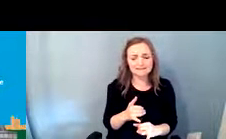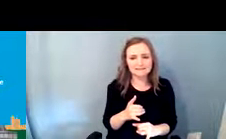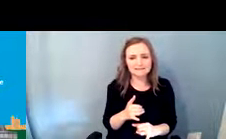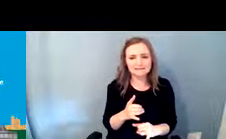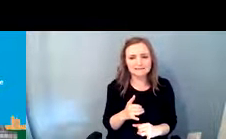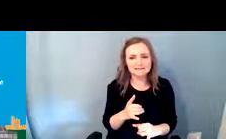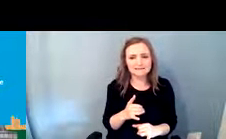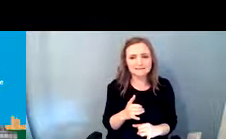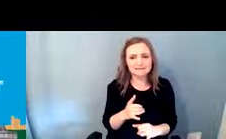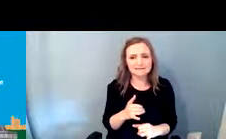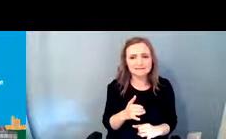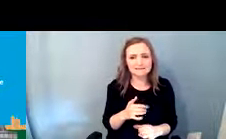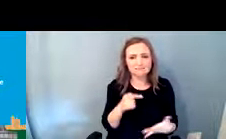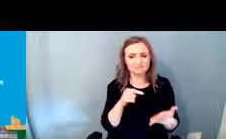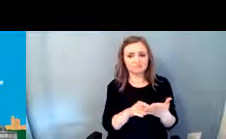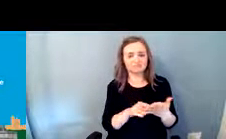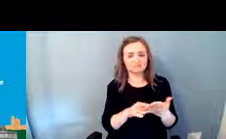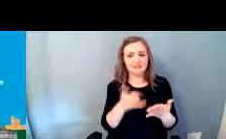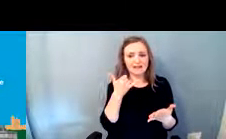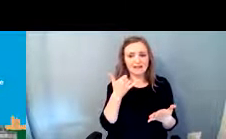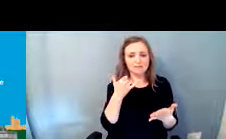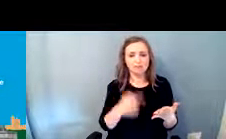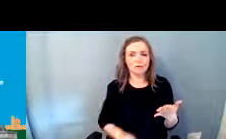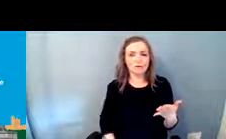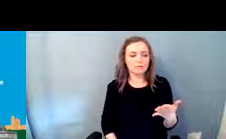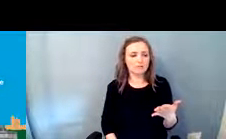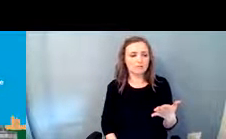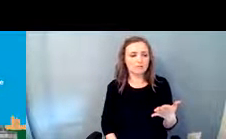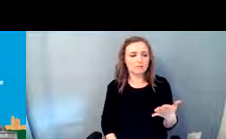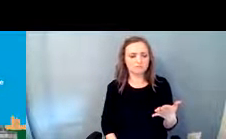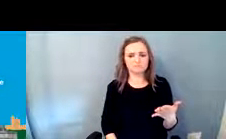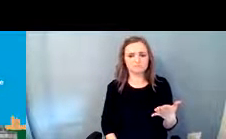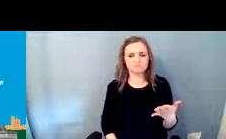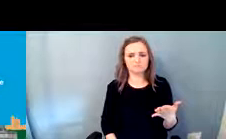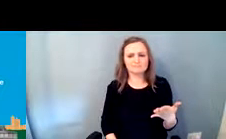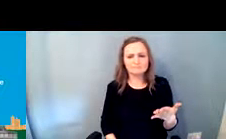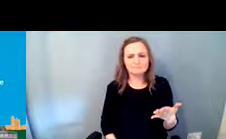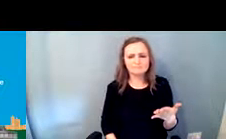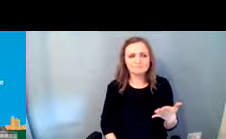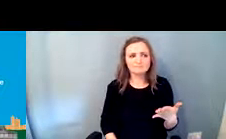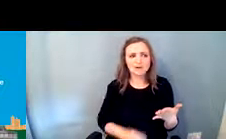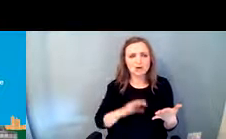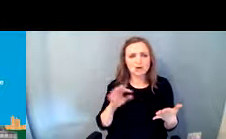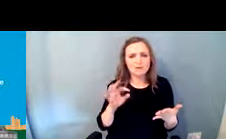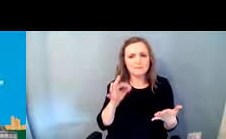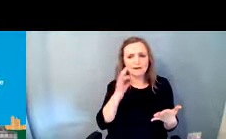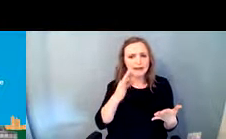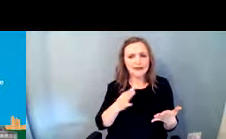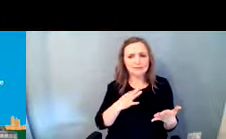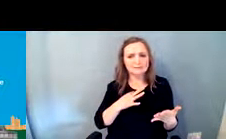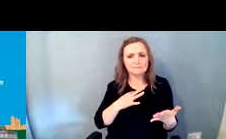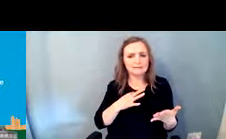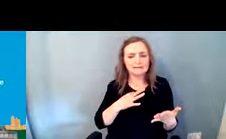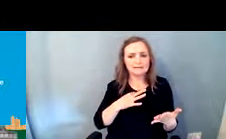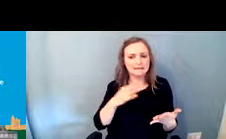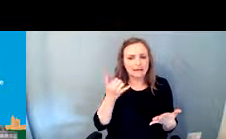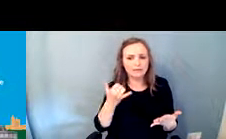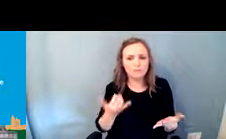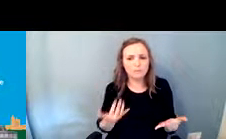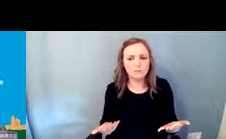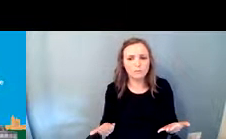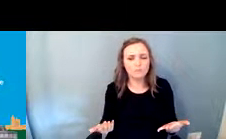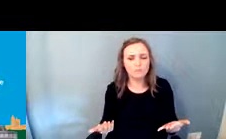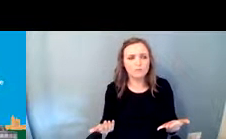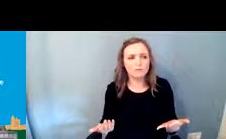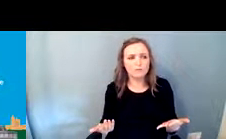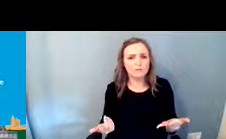going to be a telephone call. I don't recall ever being asked whether I want to do it that way. And there